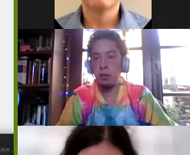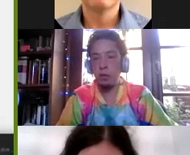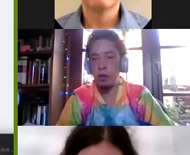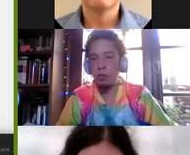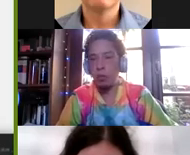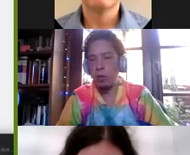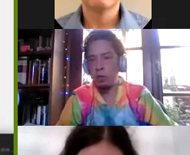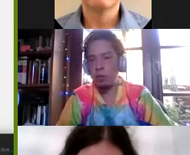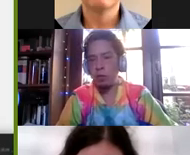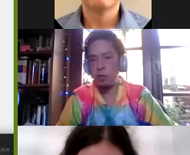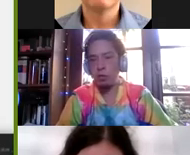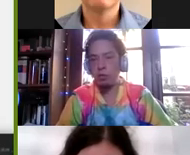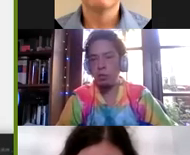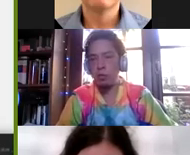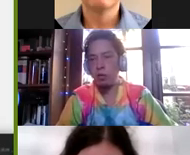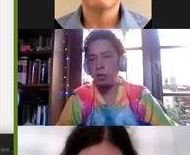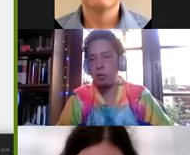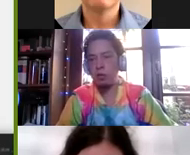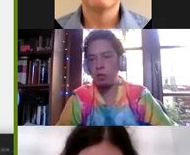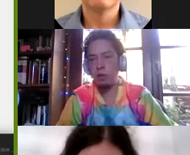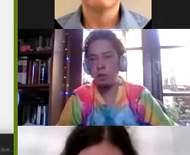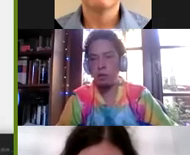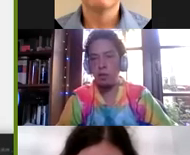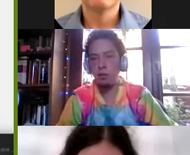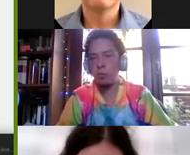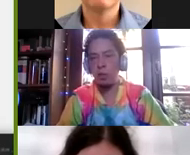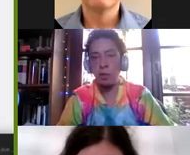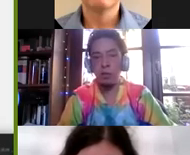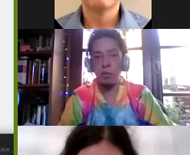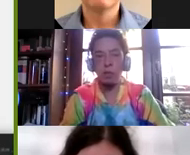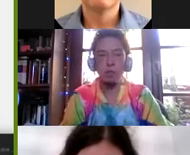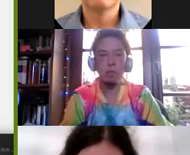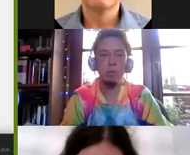continue working on the ground, especially